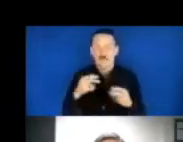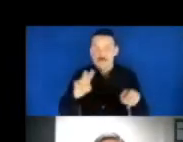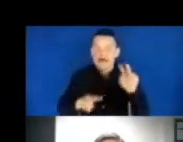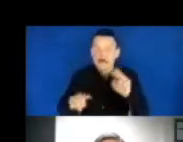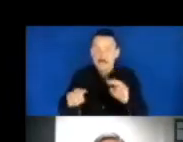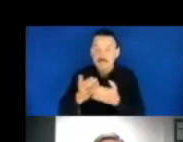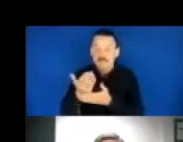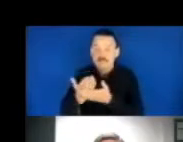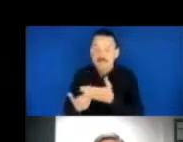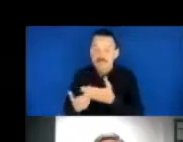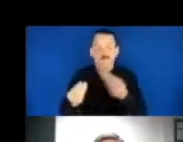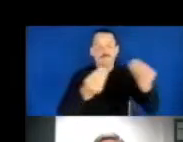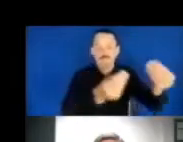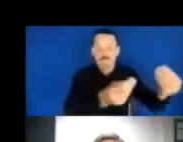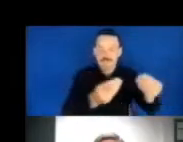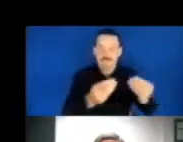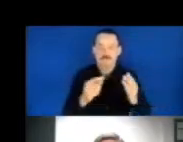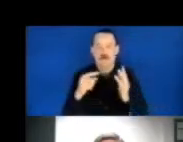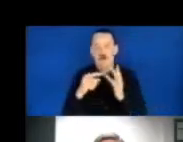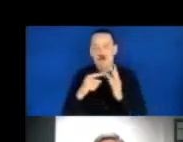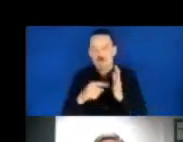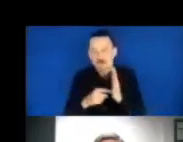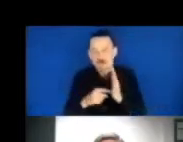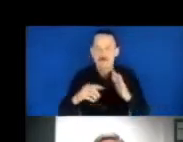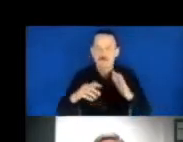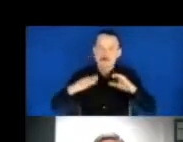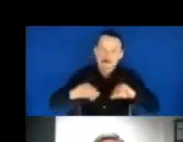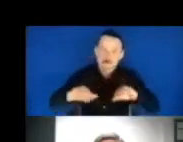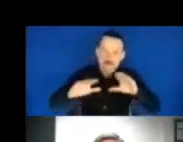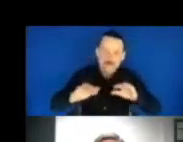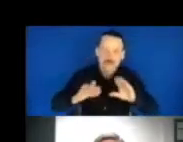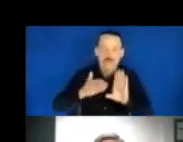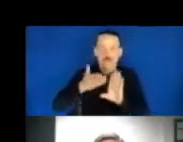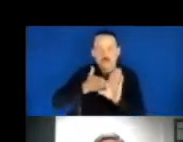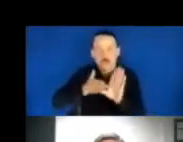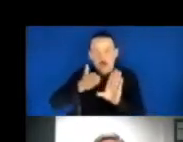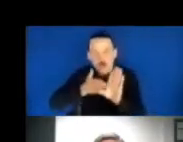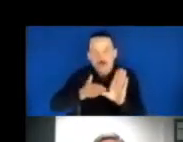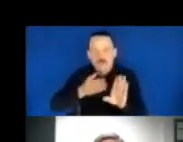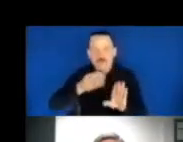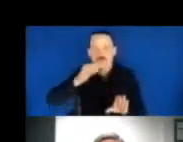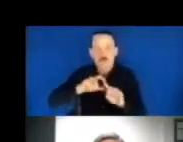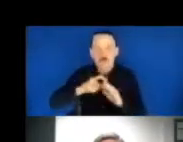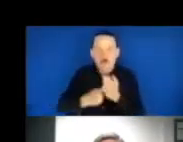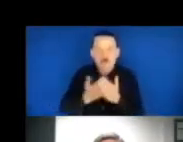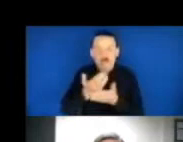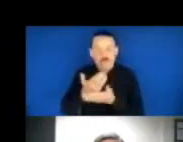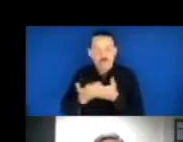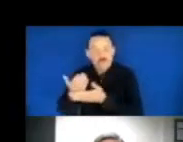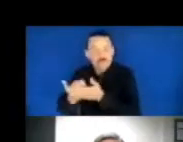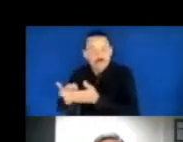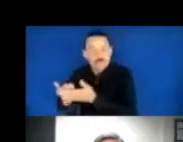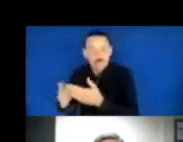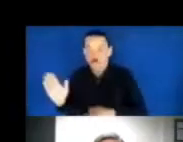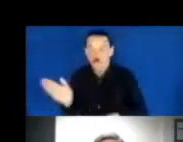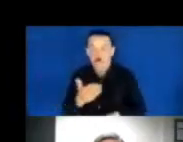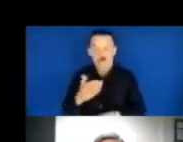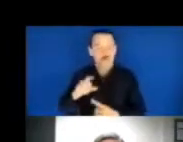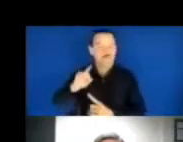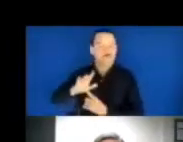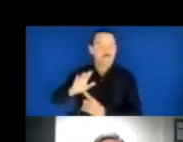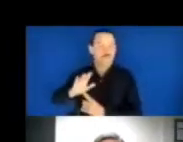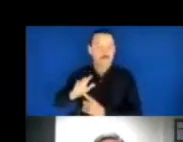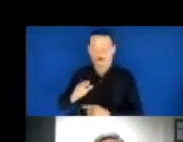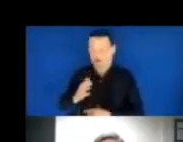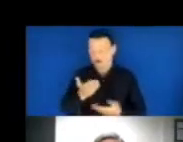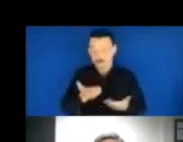you might have a psychologist's report. Any of those things will be relevant. So just make sure you get those ready to bring with you